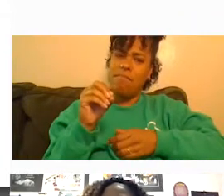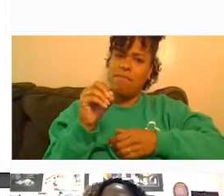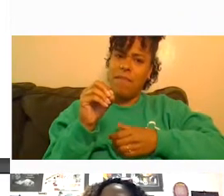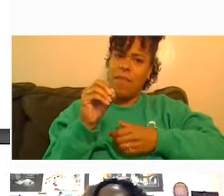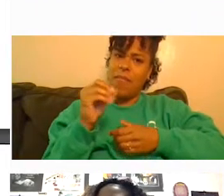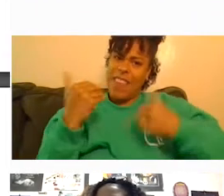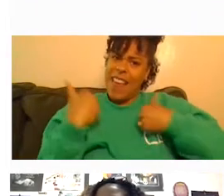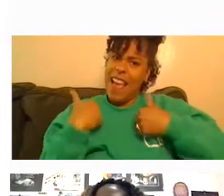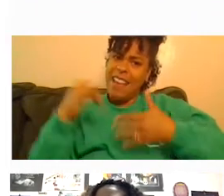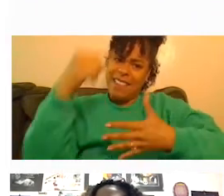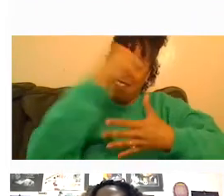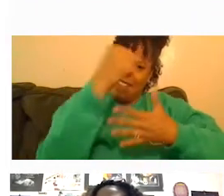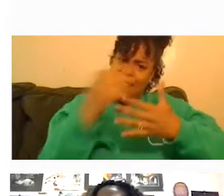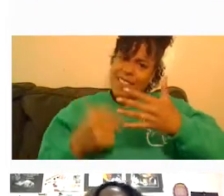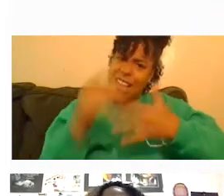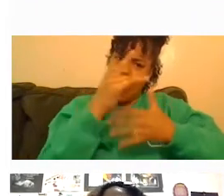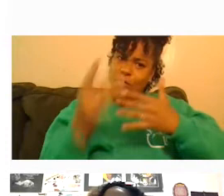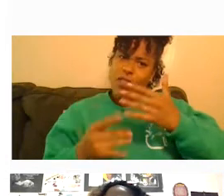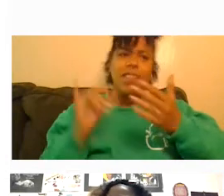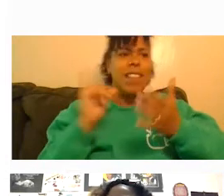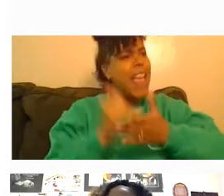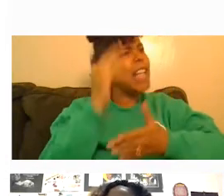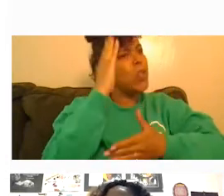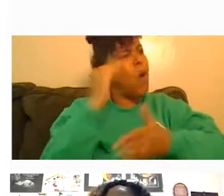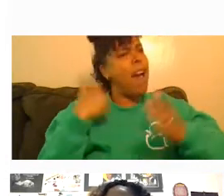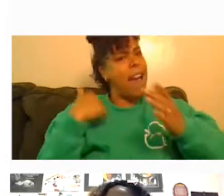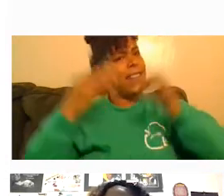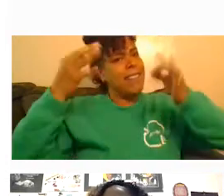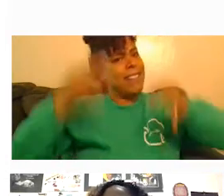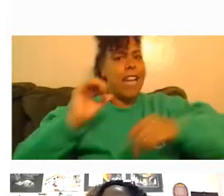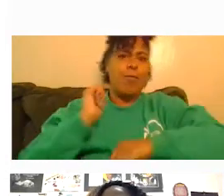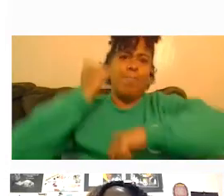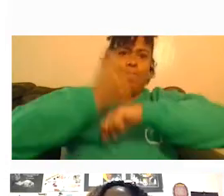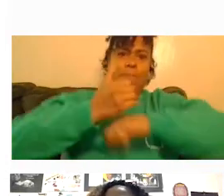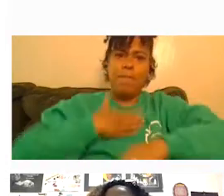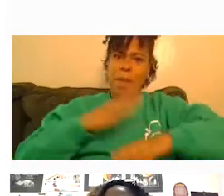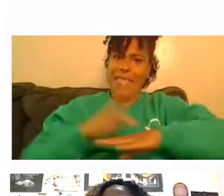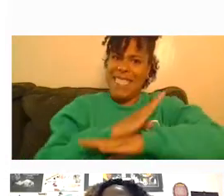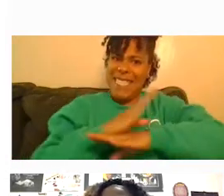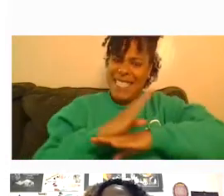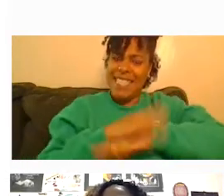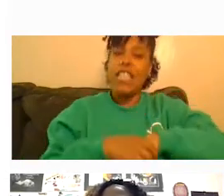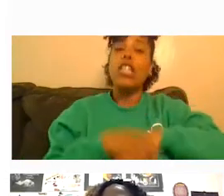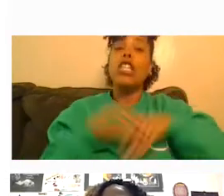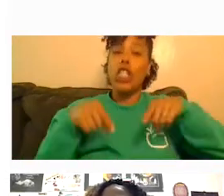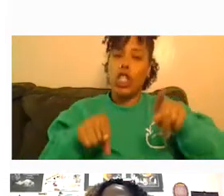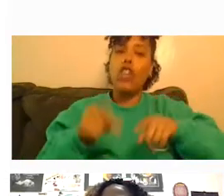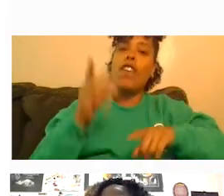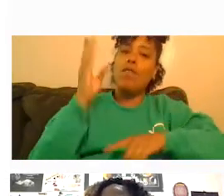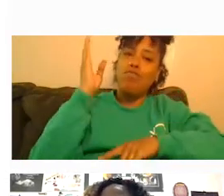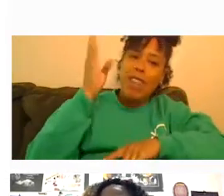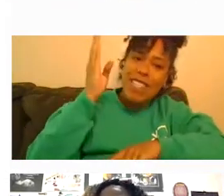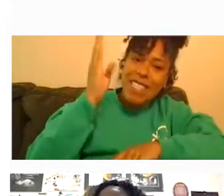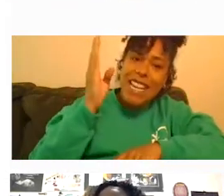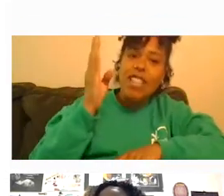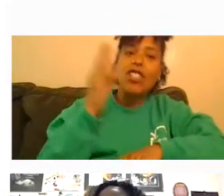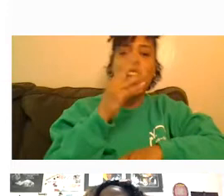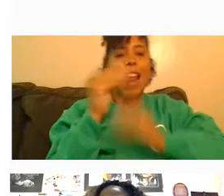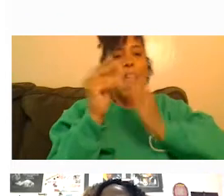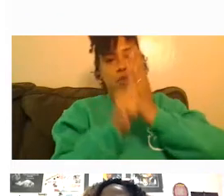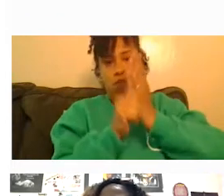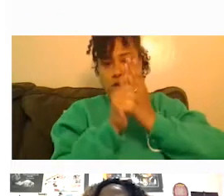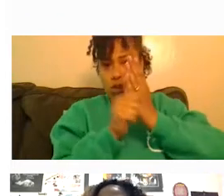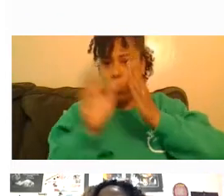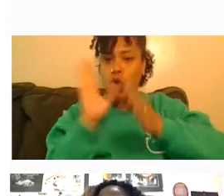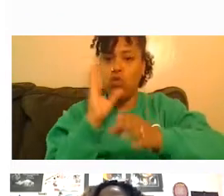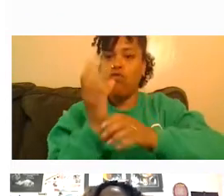years ago and decided to build a business here. So in this presentation and in the brochure that you will receive, we're going to show you how to protect your family, how